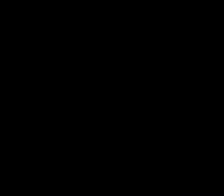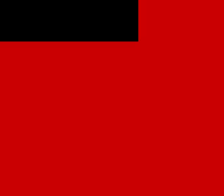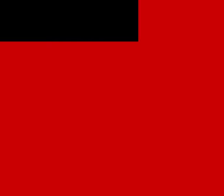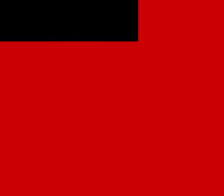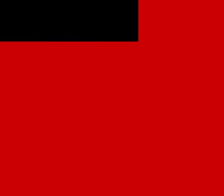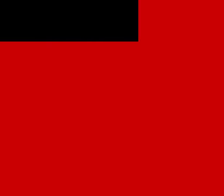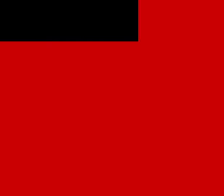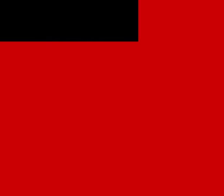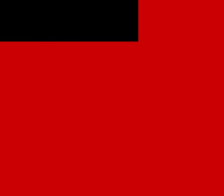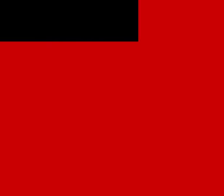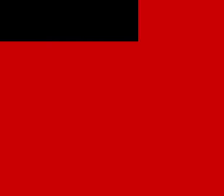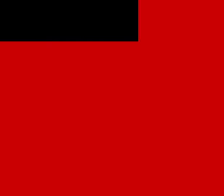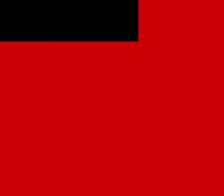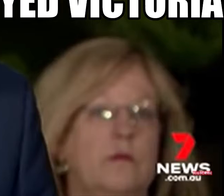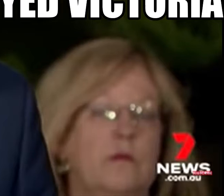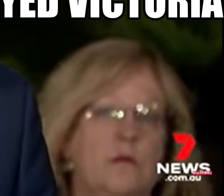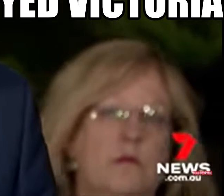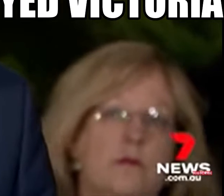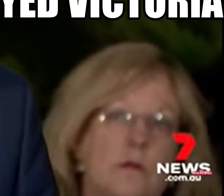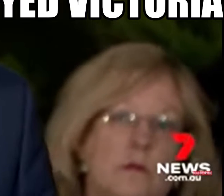Who's gonna save me?